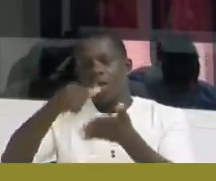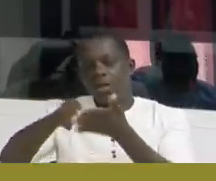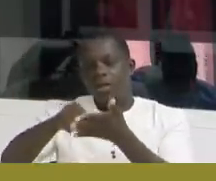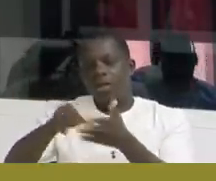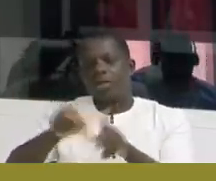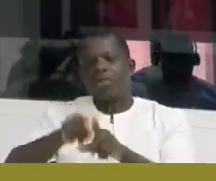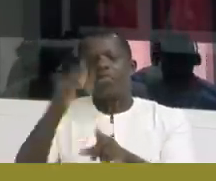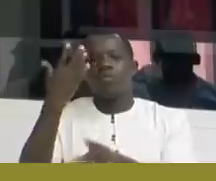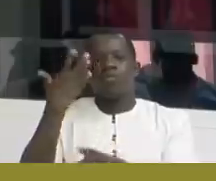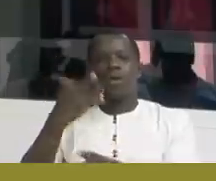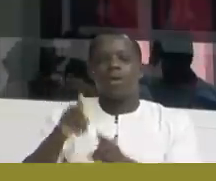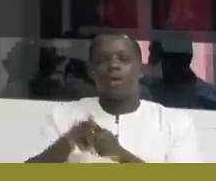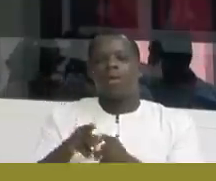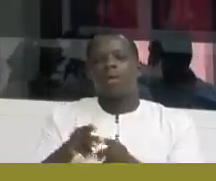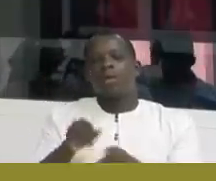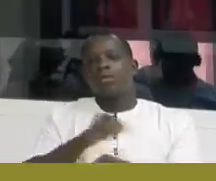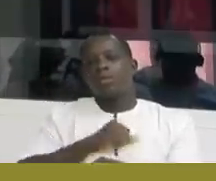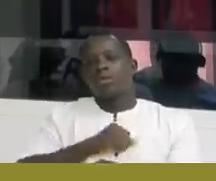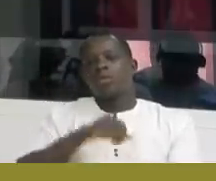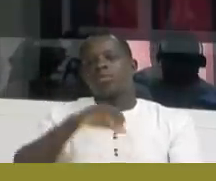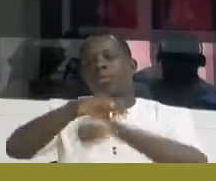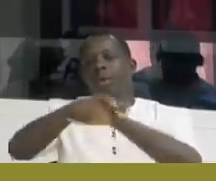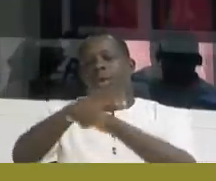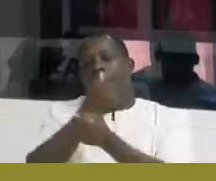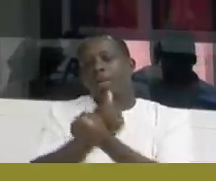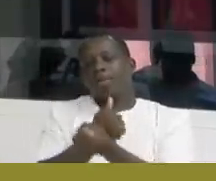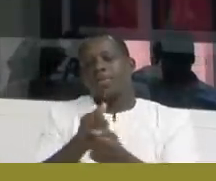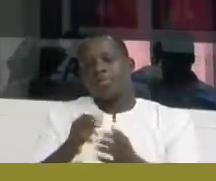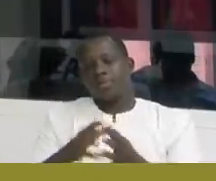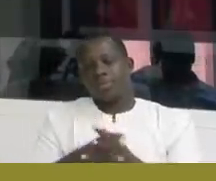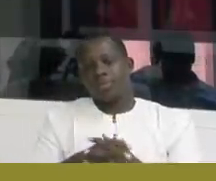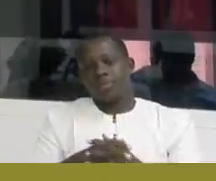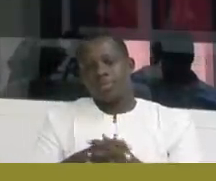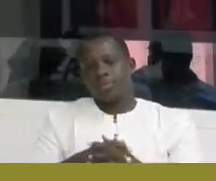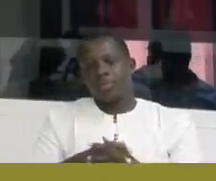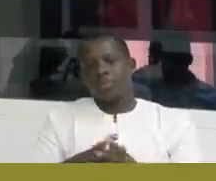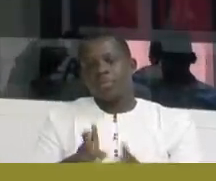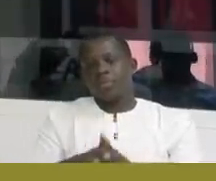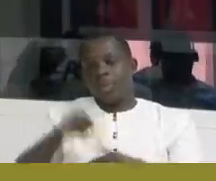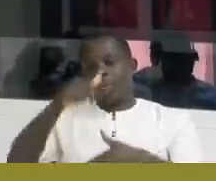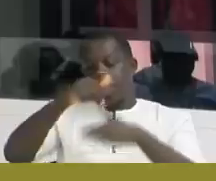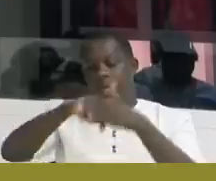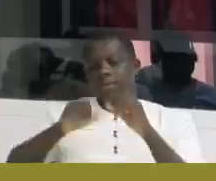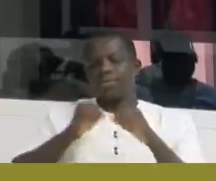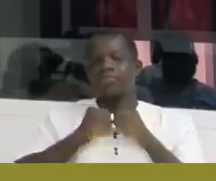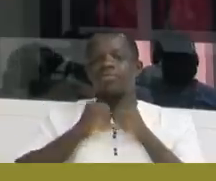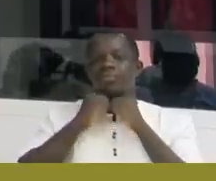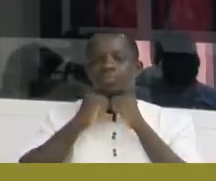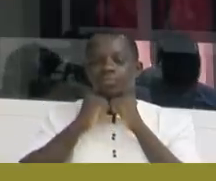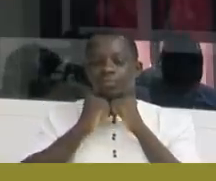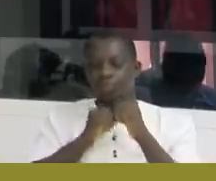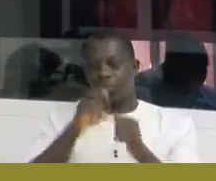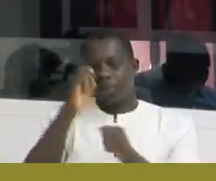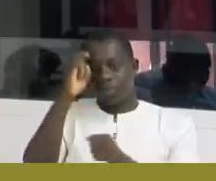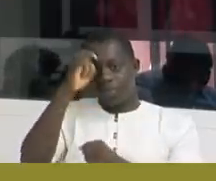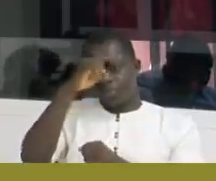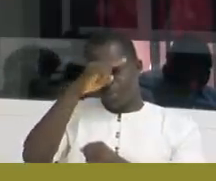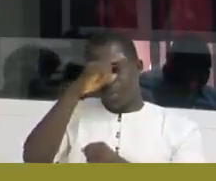when he was arrested. Mm. So in Sana's mind,